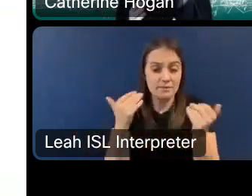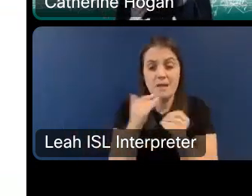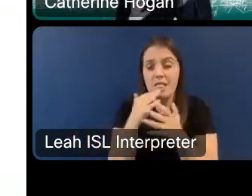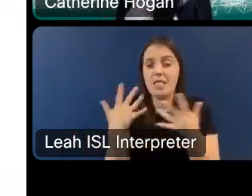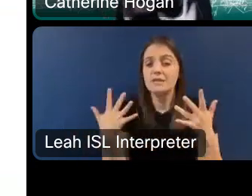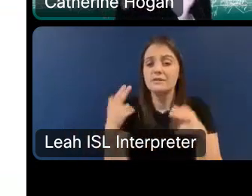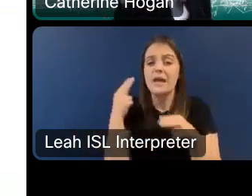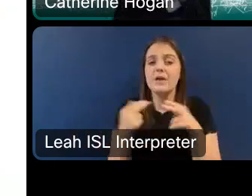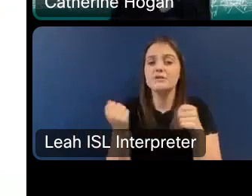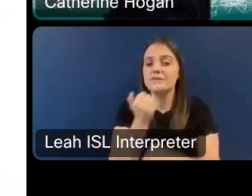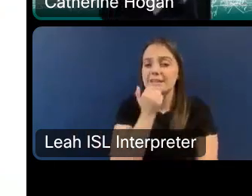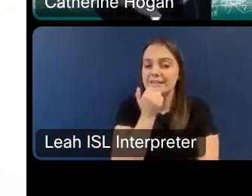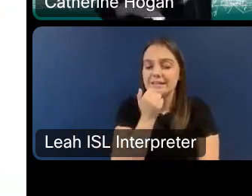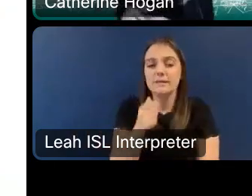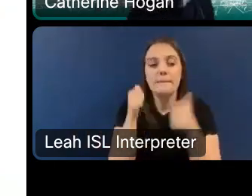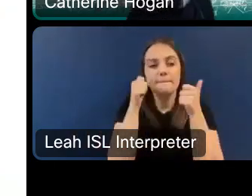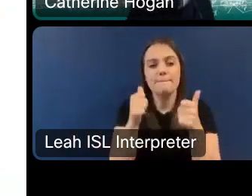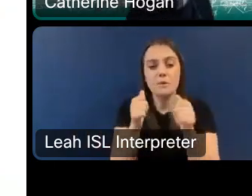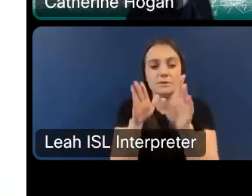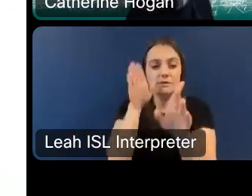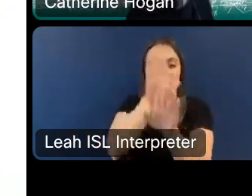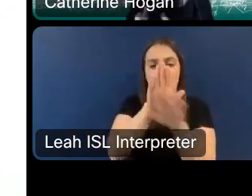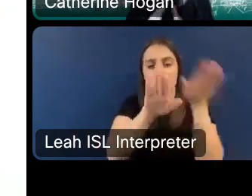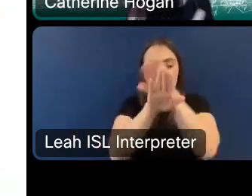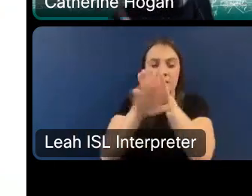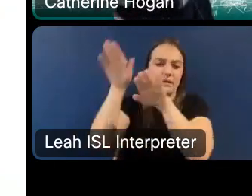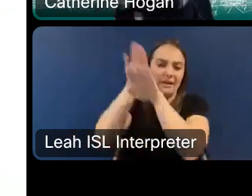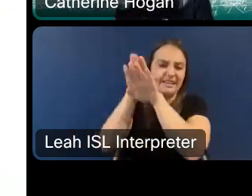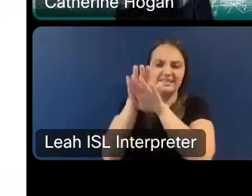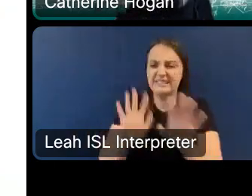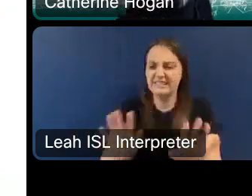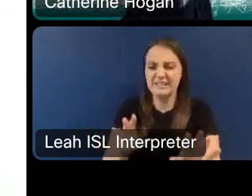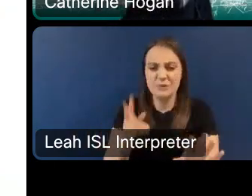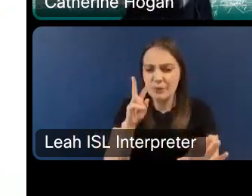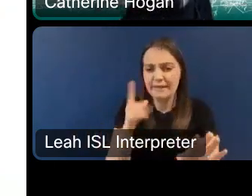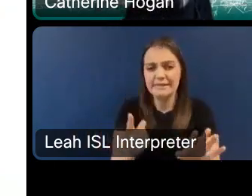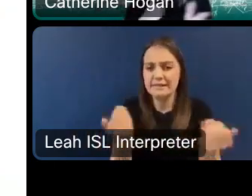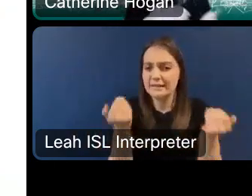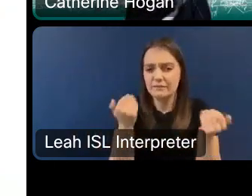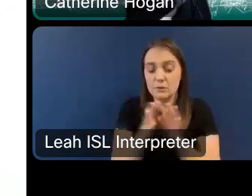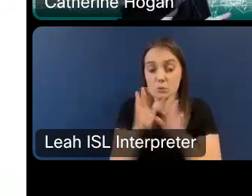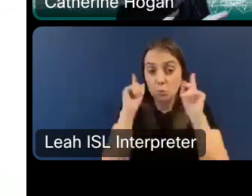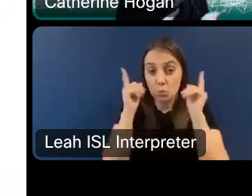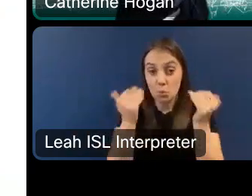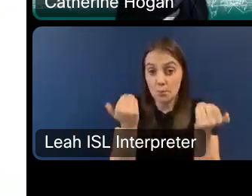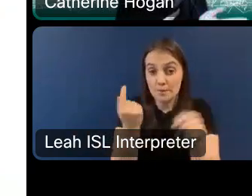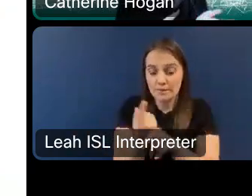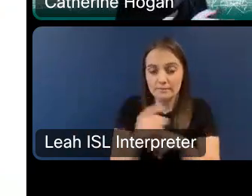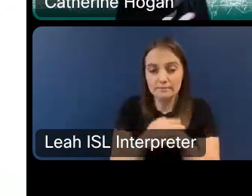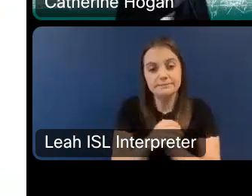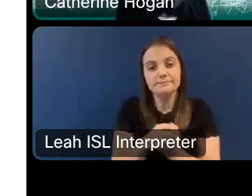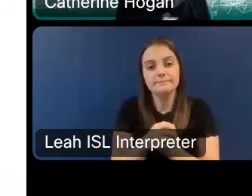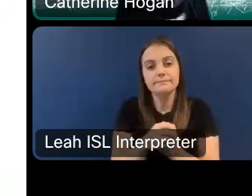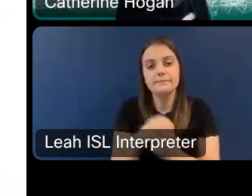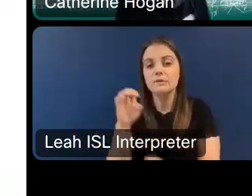years. Posters are laying on top of one another, so people become blind to that information being shared. And Eve kind of even flagged that